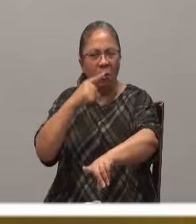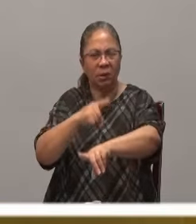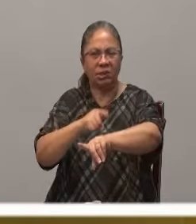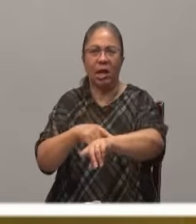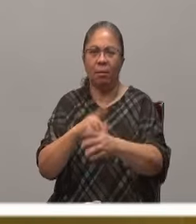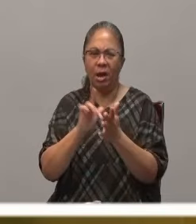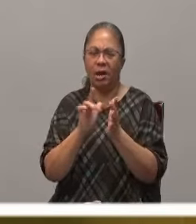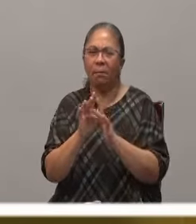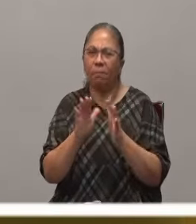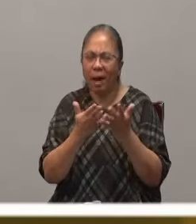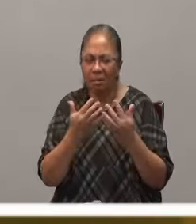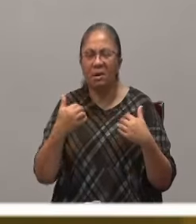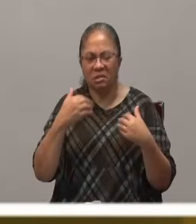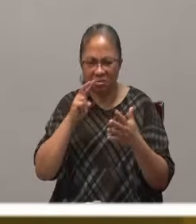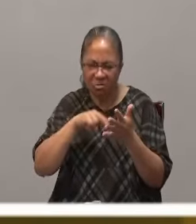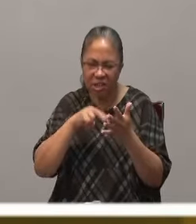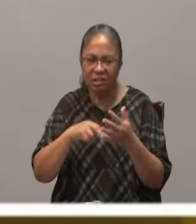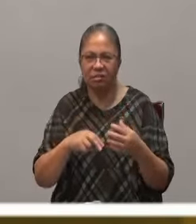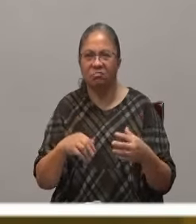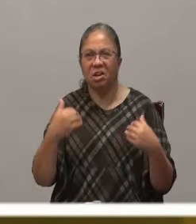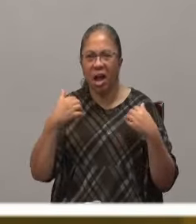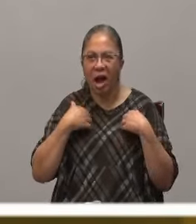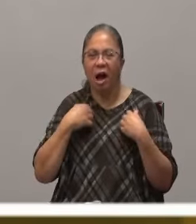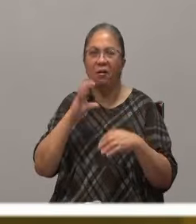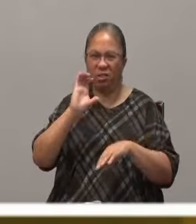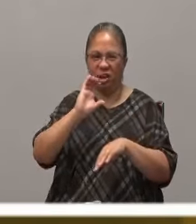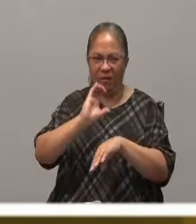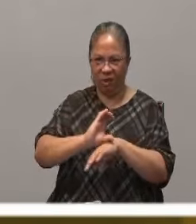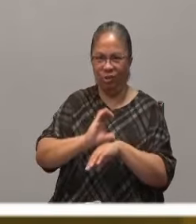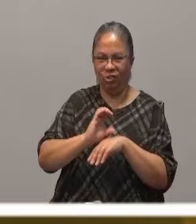and they had the church devils then. And guess what?